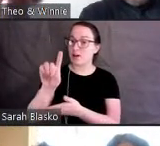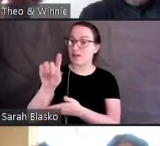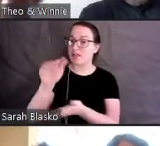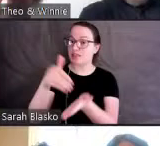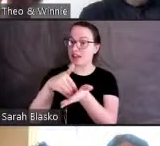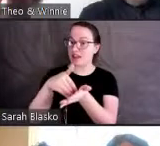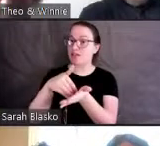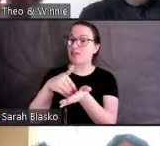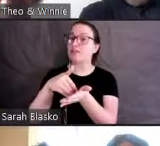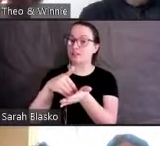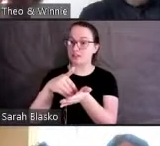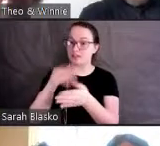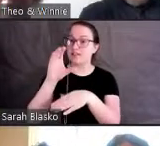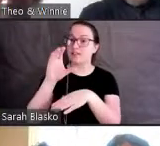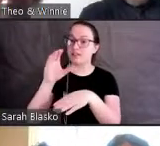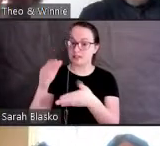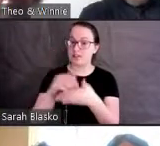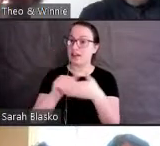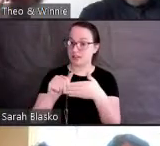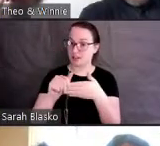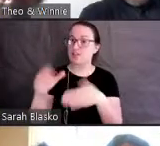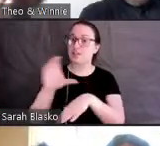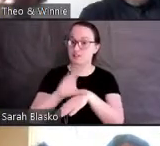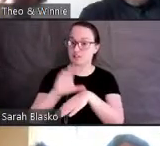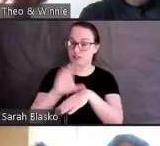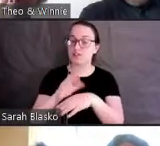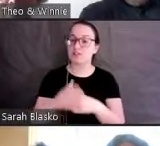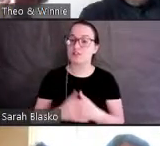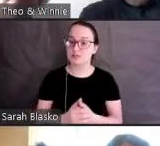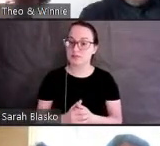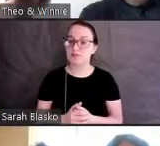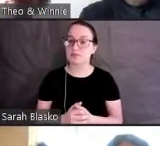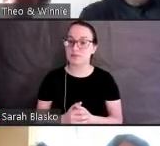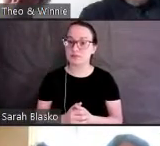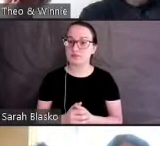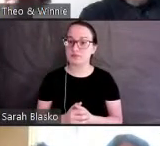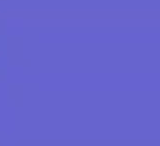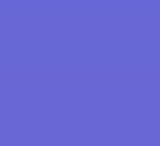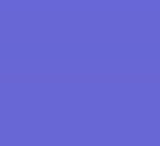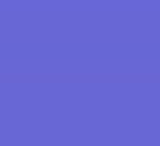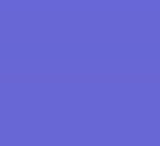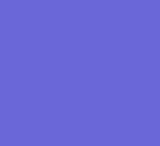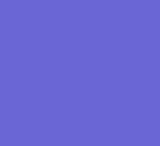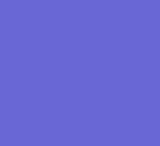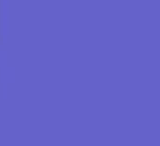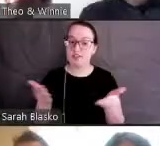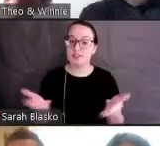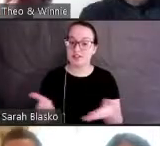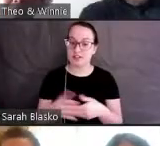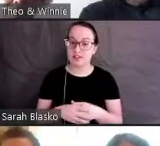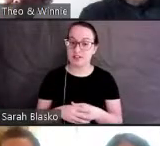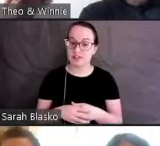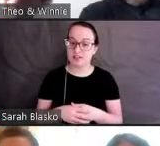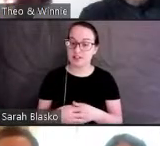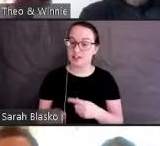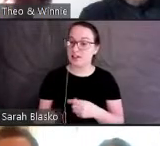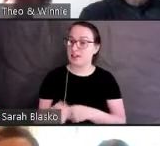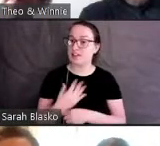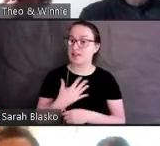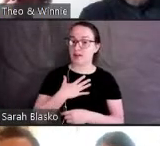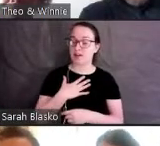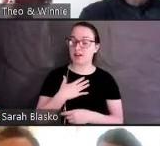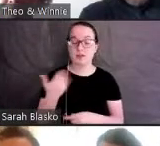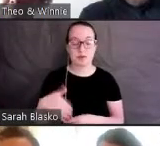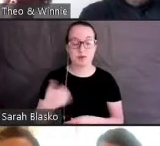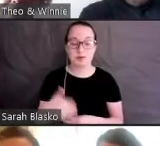$91,000 as a church. And so that's very encouraging, very inspiring.